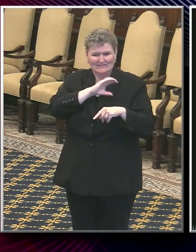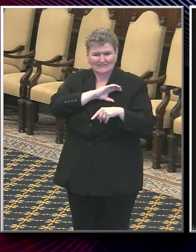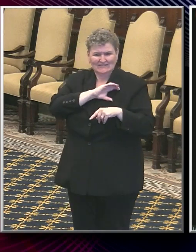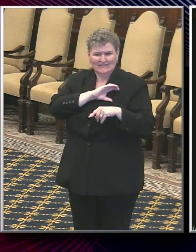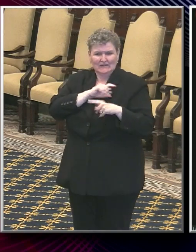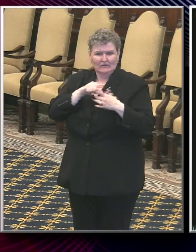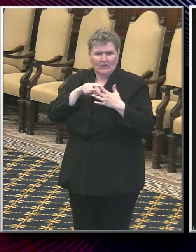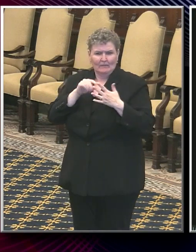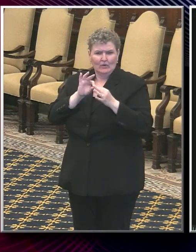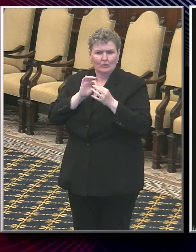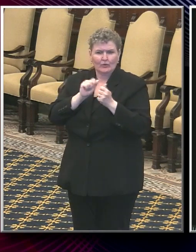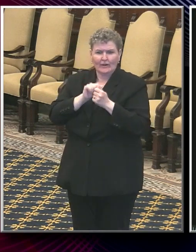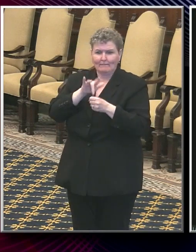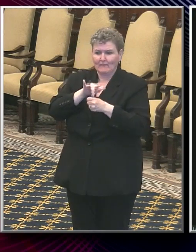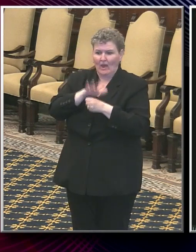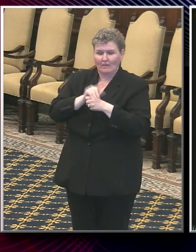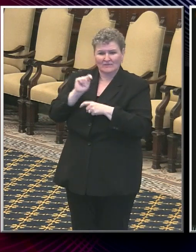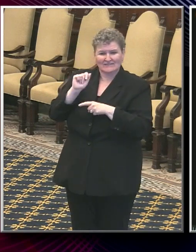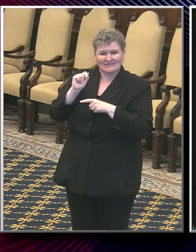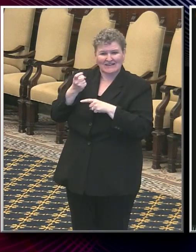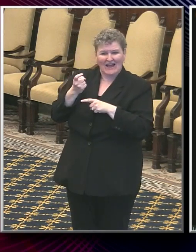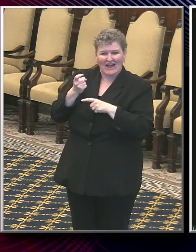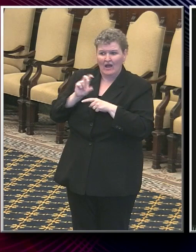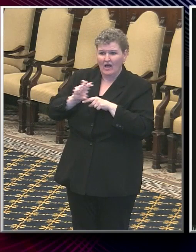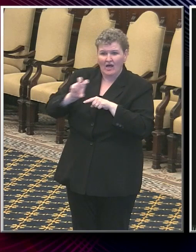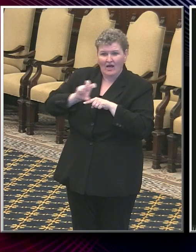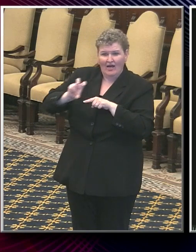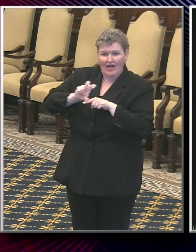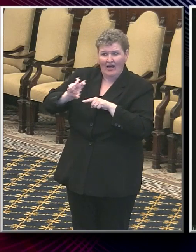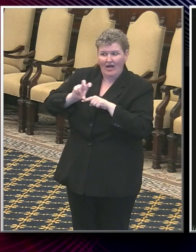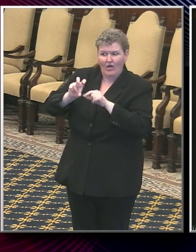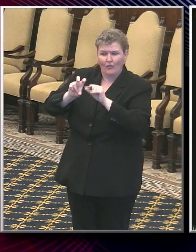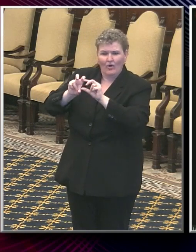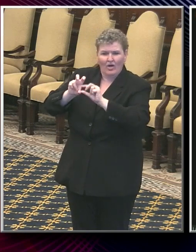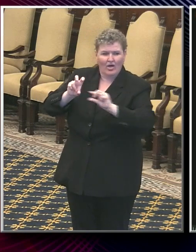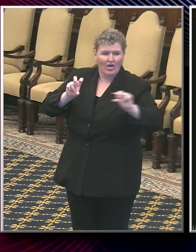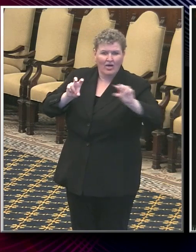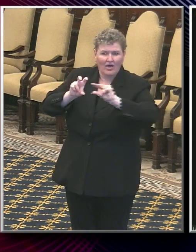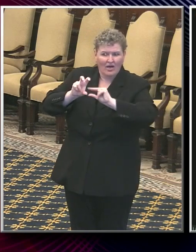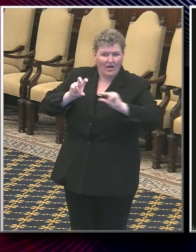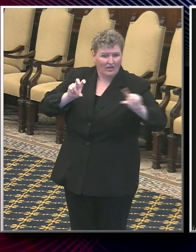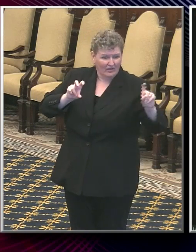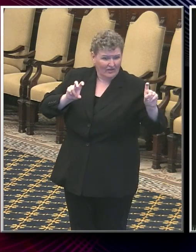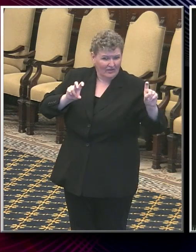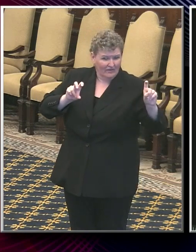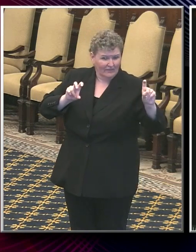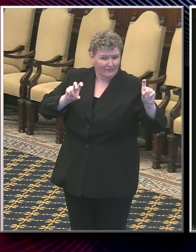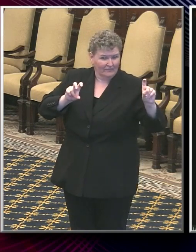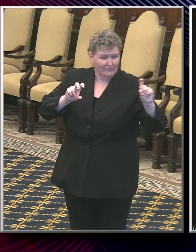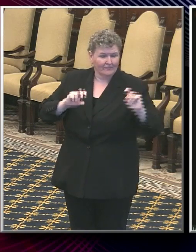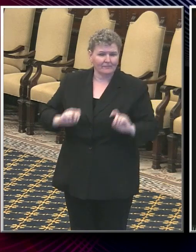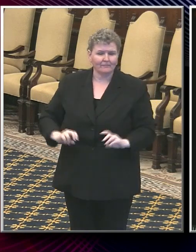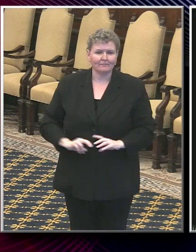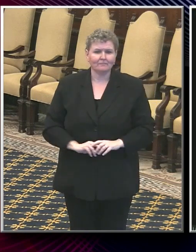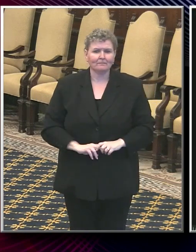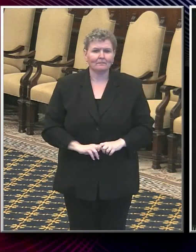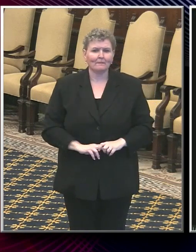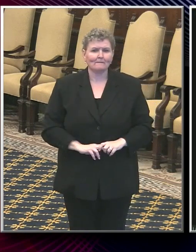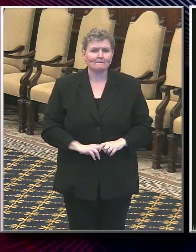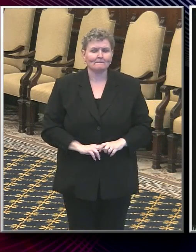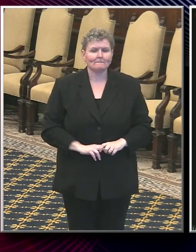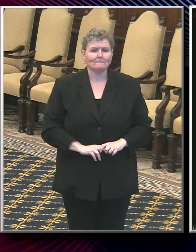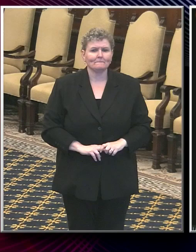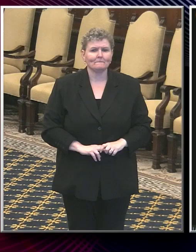beverage tax money should be allocated elsewhere. And the controller put out something last week regarding, maintaining just the